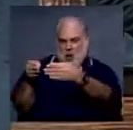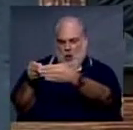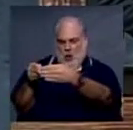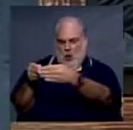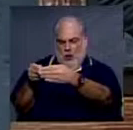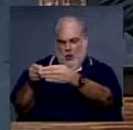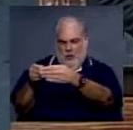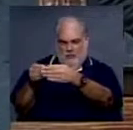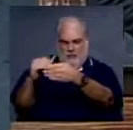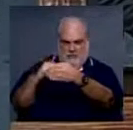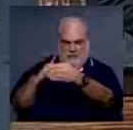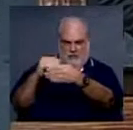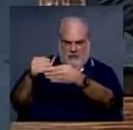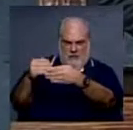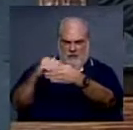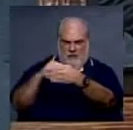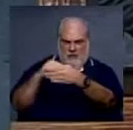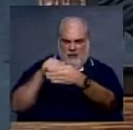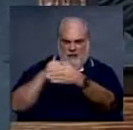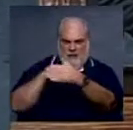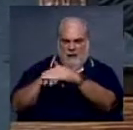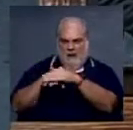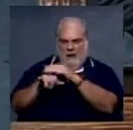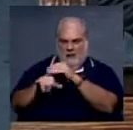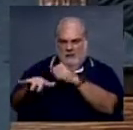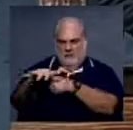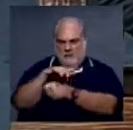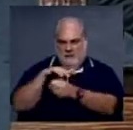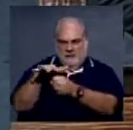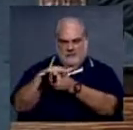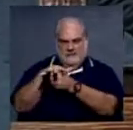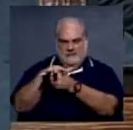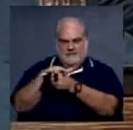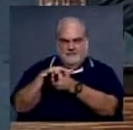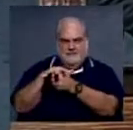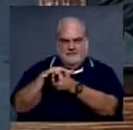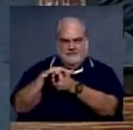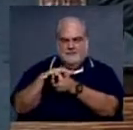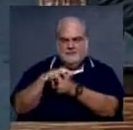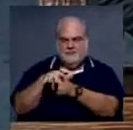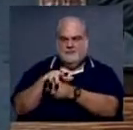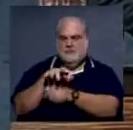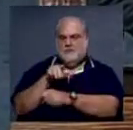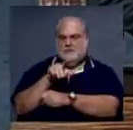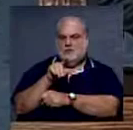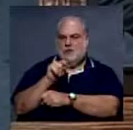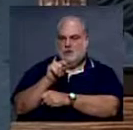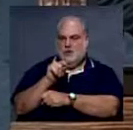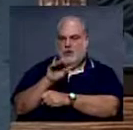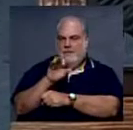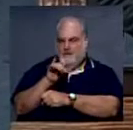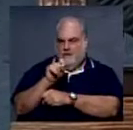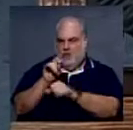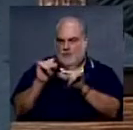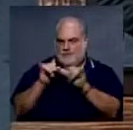one of the overhead doors leading into the enclosed area. That's the 20-foot 4-inch door that I mentioned. The applicant